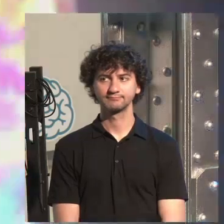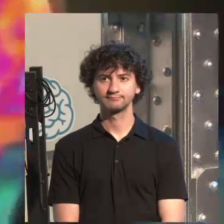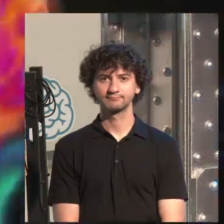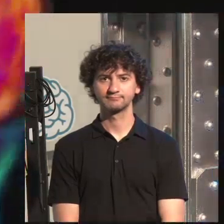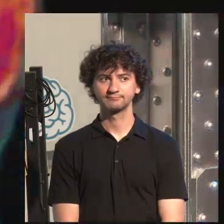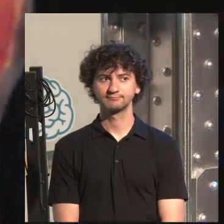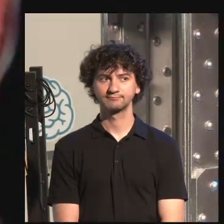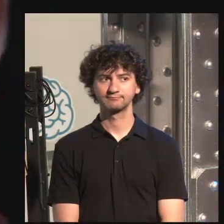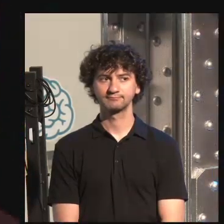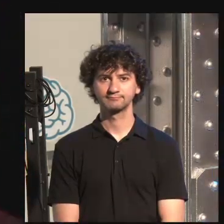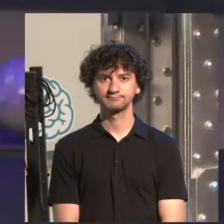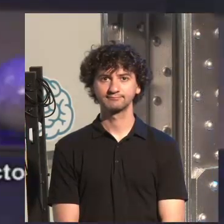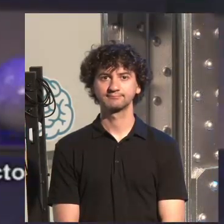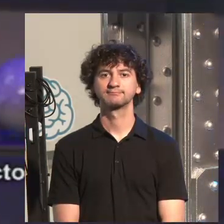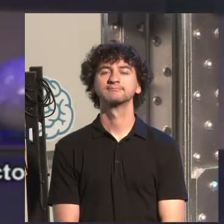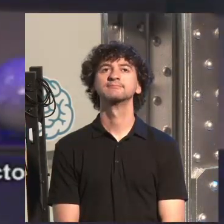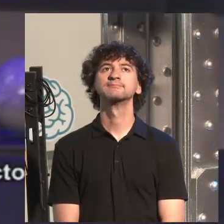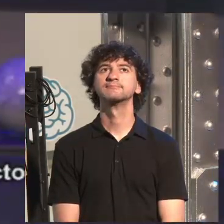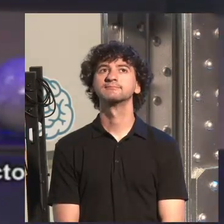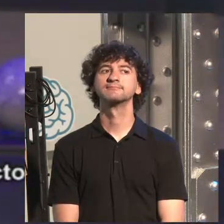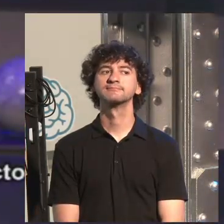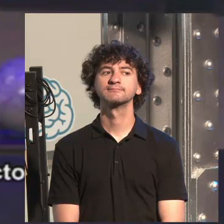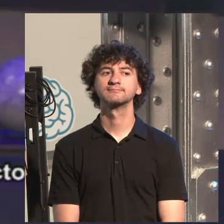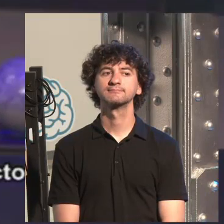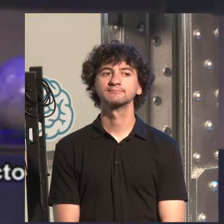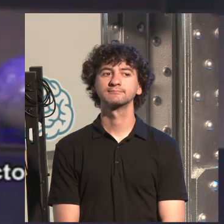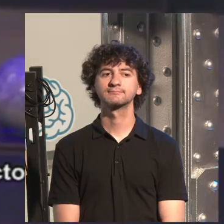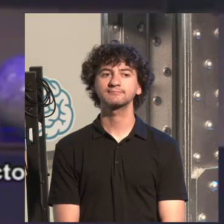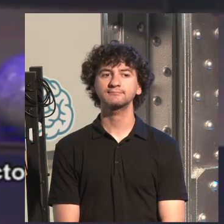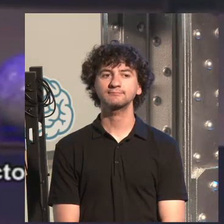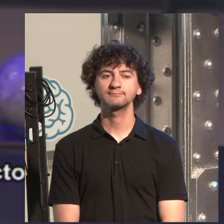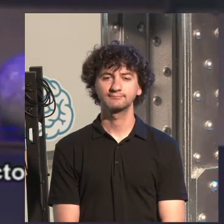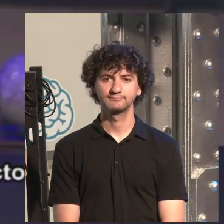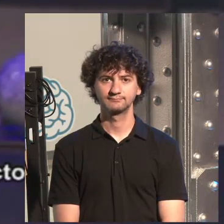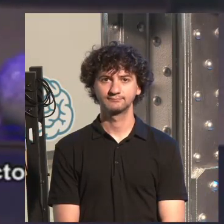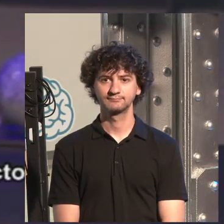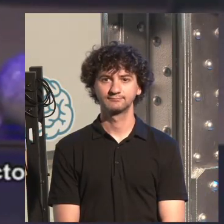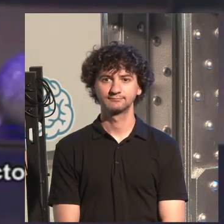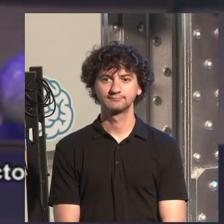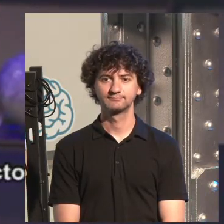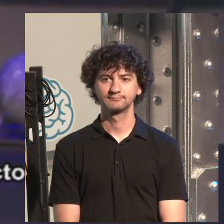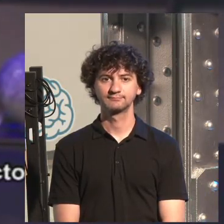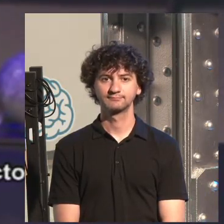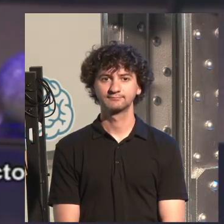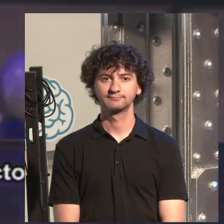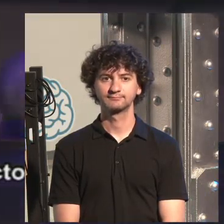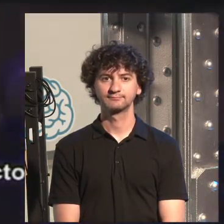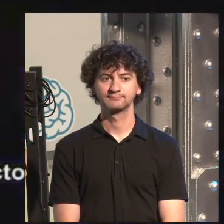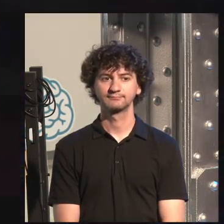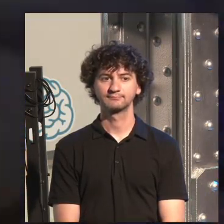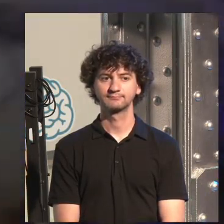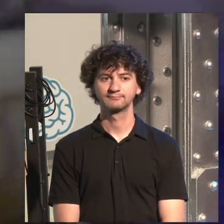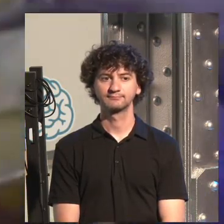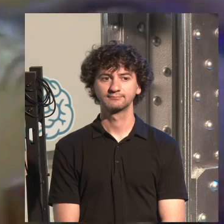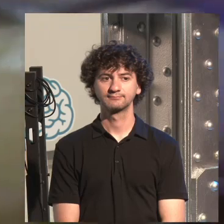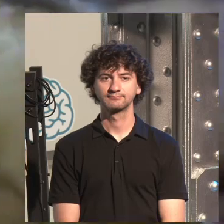collage, and in this moment we are perfect. We are whole, and we are